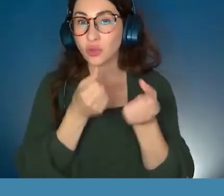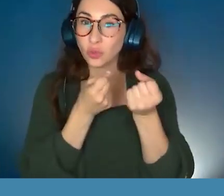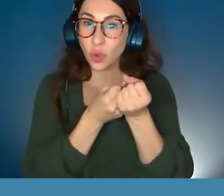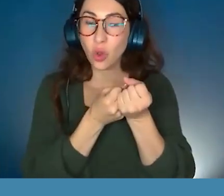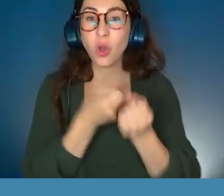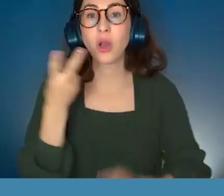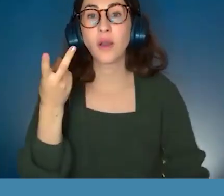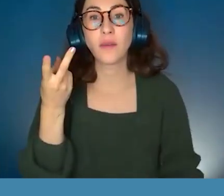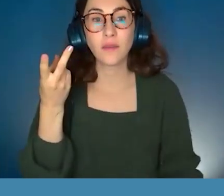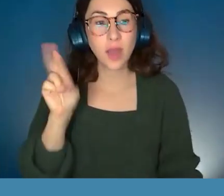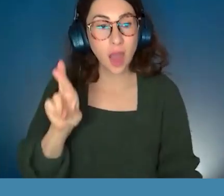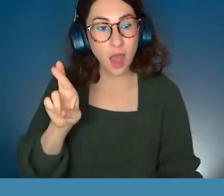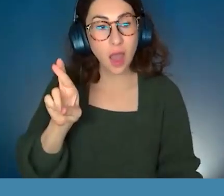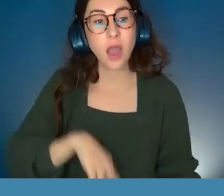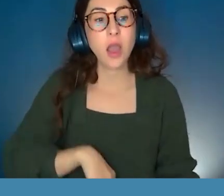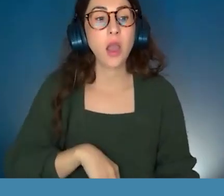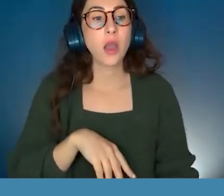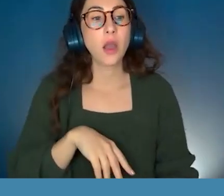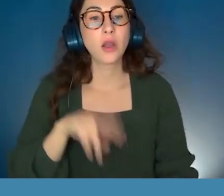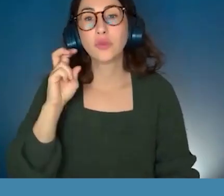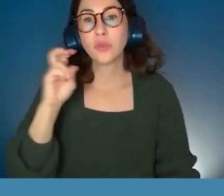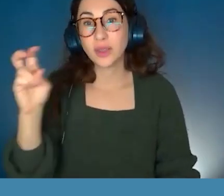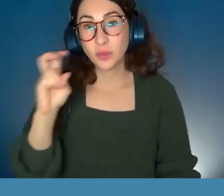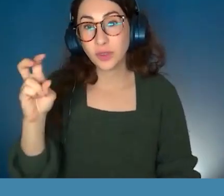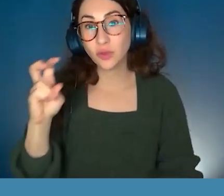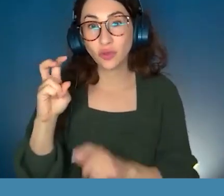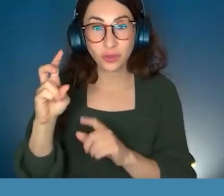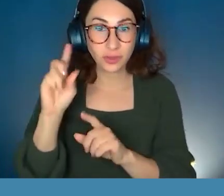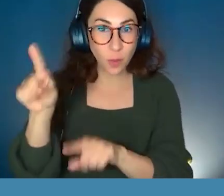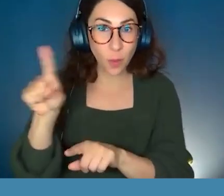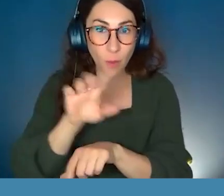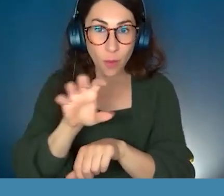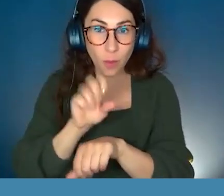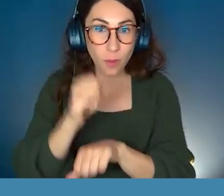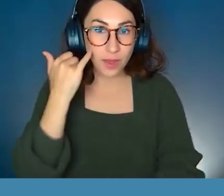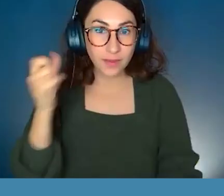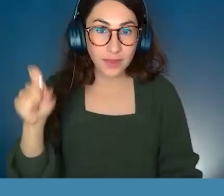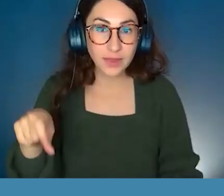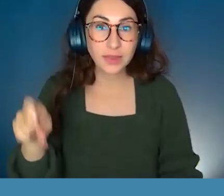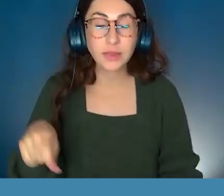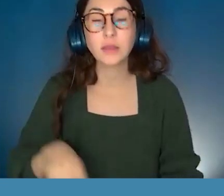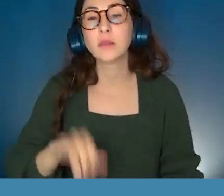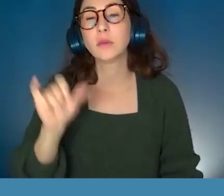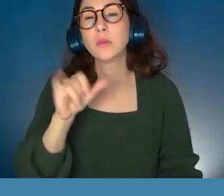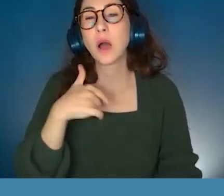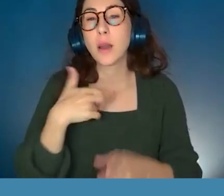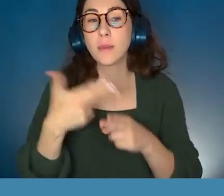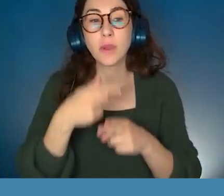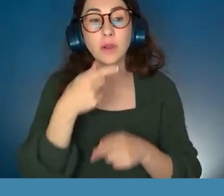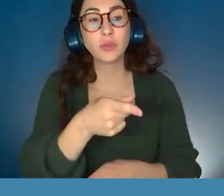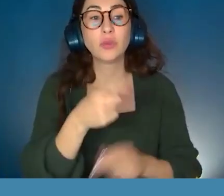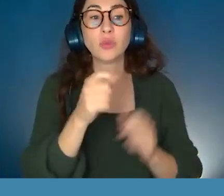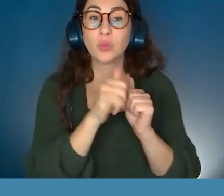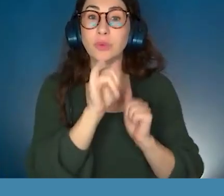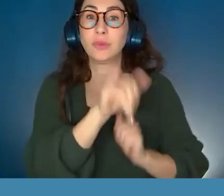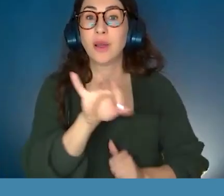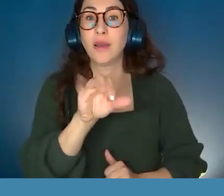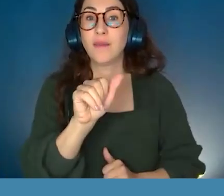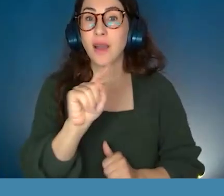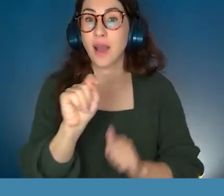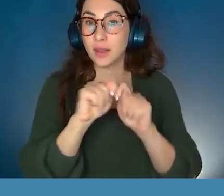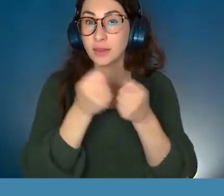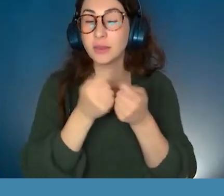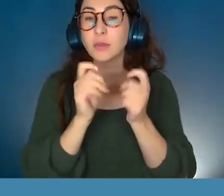vocational services, transportation to appointments if you need it. And so, like I said, to make an appointment with a FACT team, you'll want to contact the